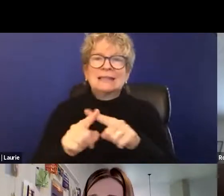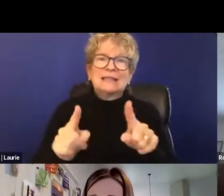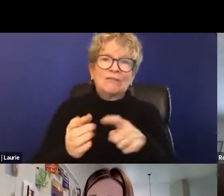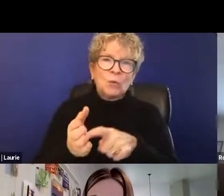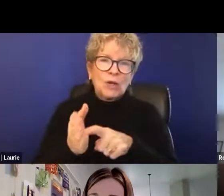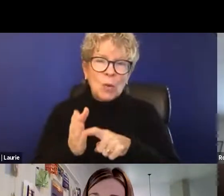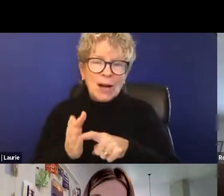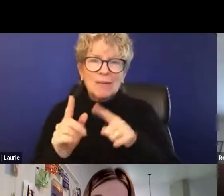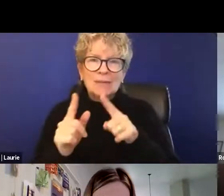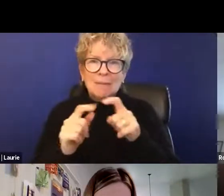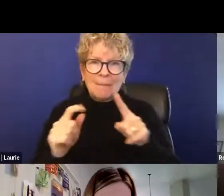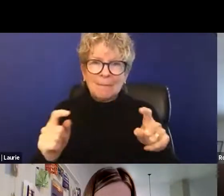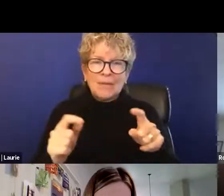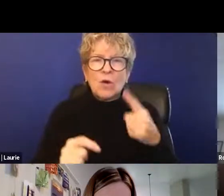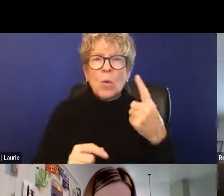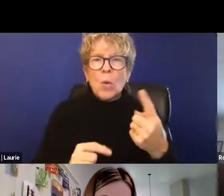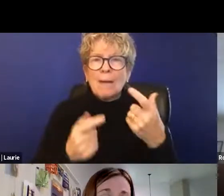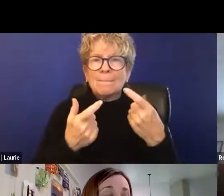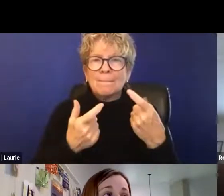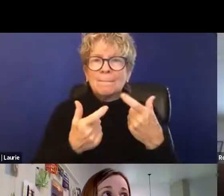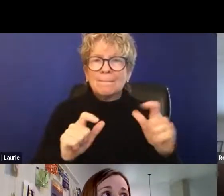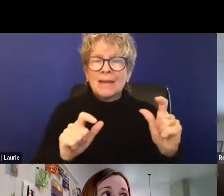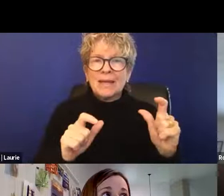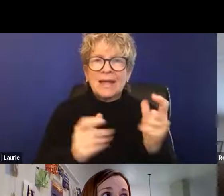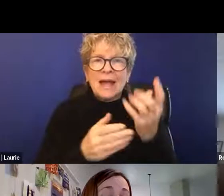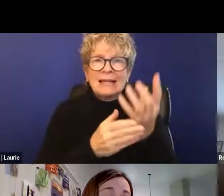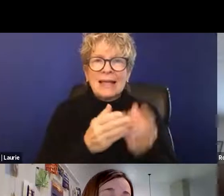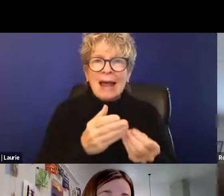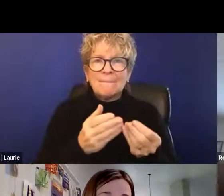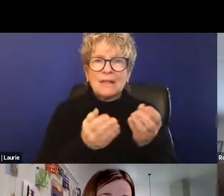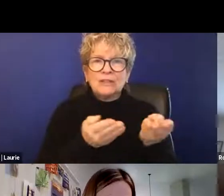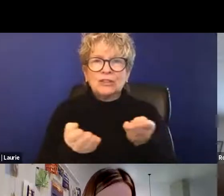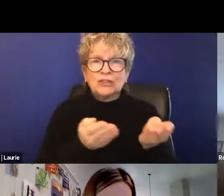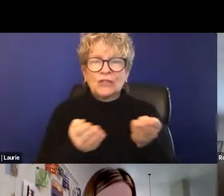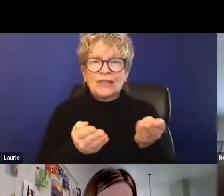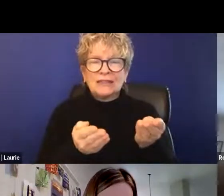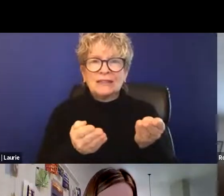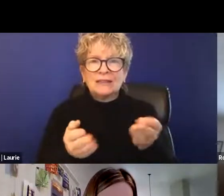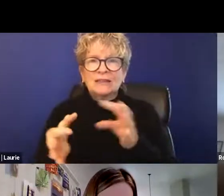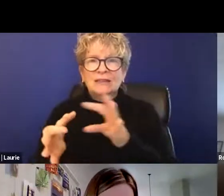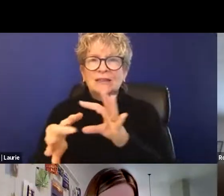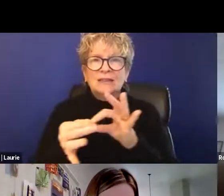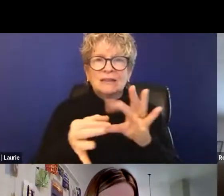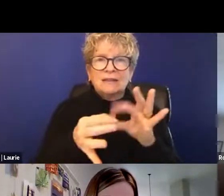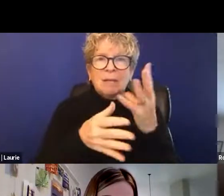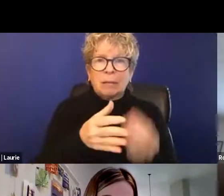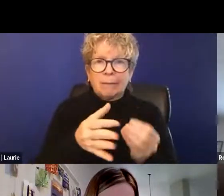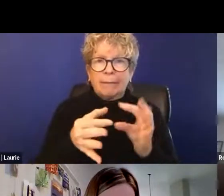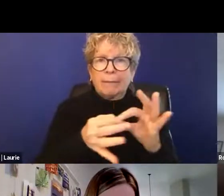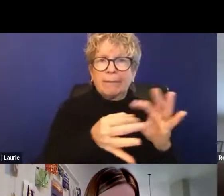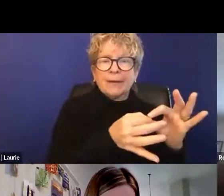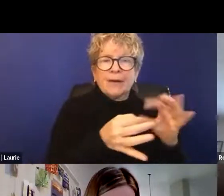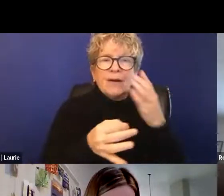think a big gap also is services really do vary based on the insurance type of